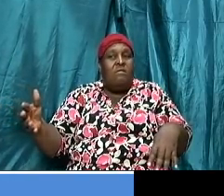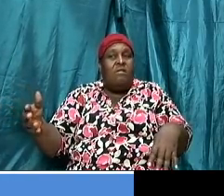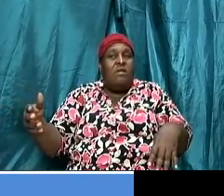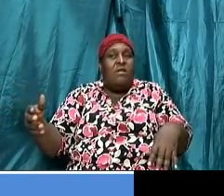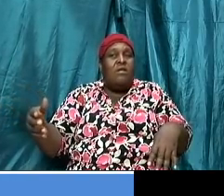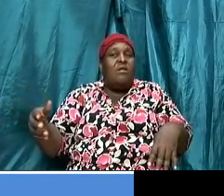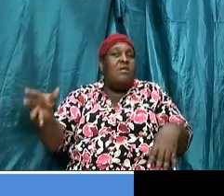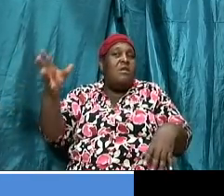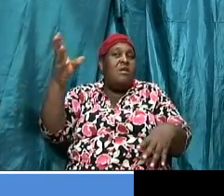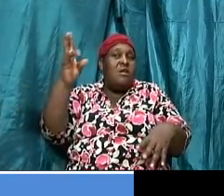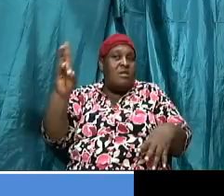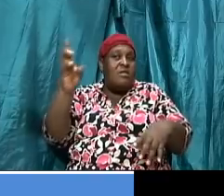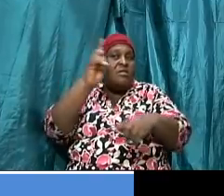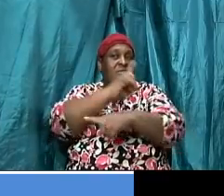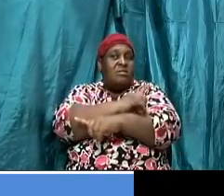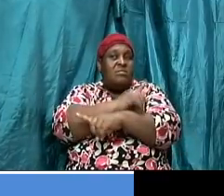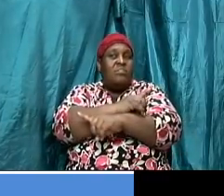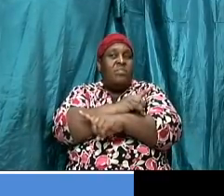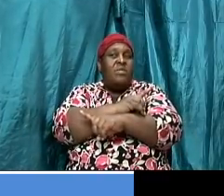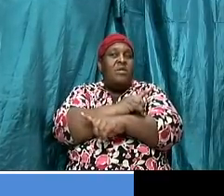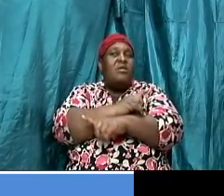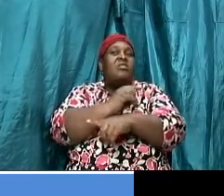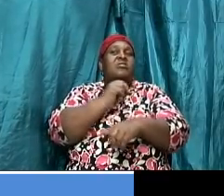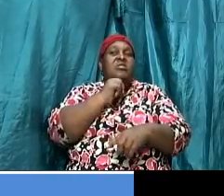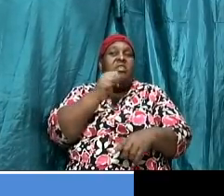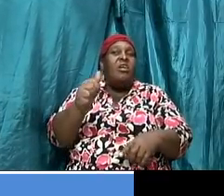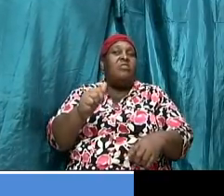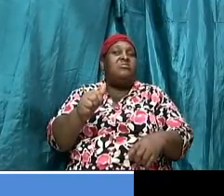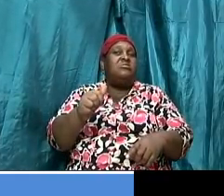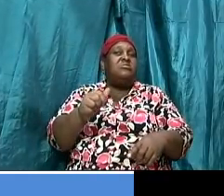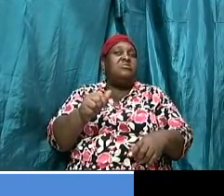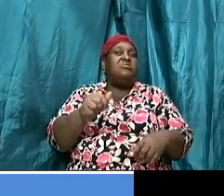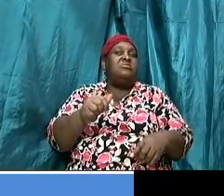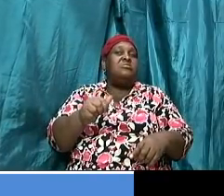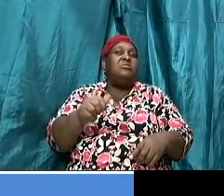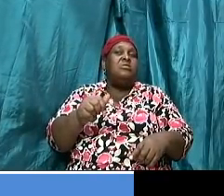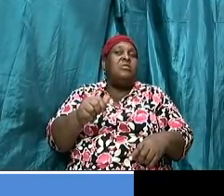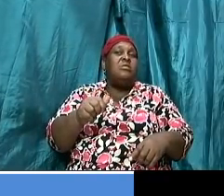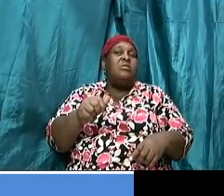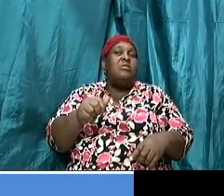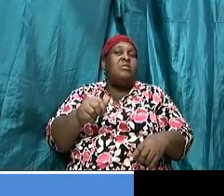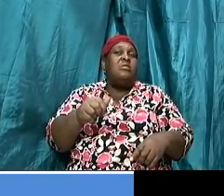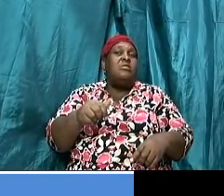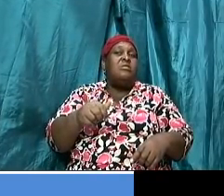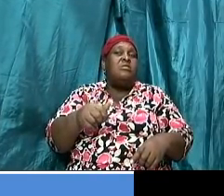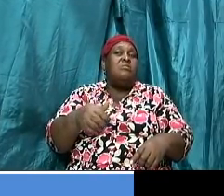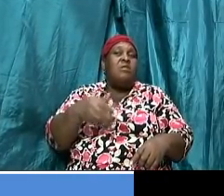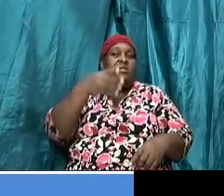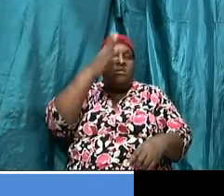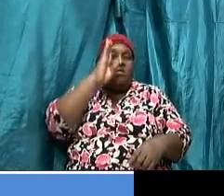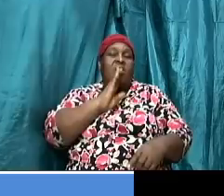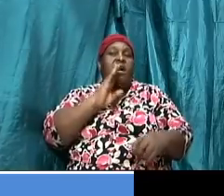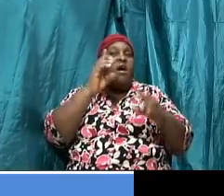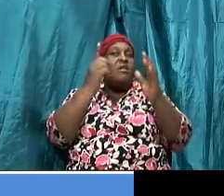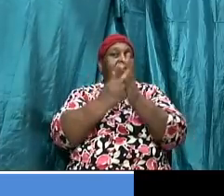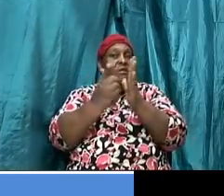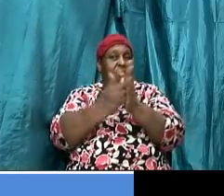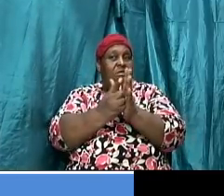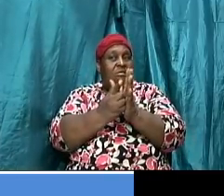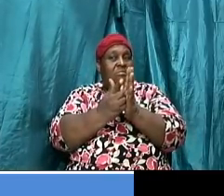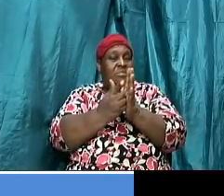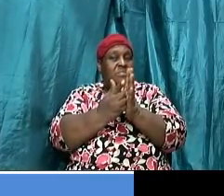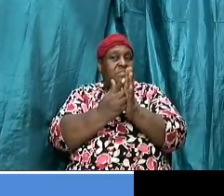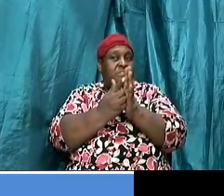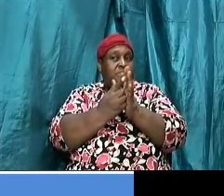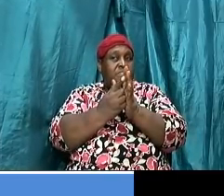the Sabbath was not a moral law. And I give 2-3 reasons. And we're going to jump into this a little bit more as we go along